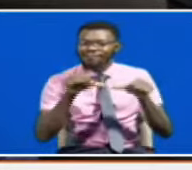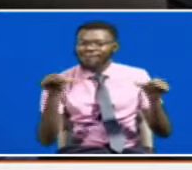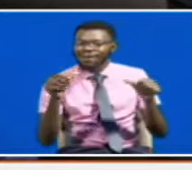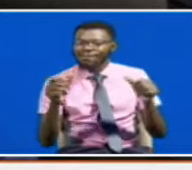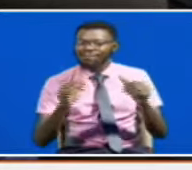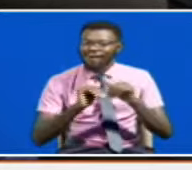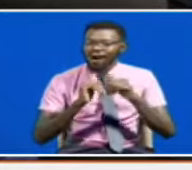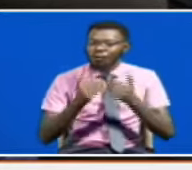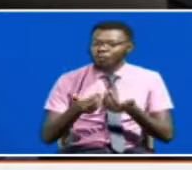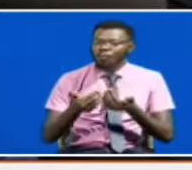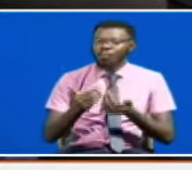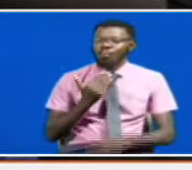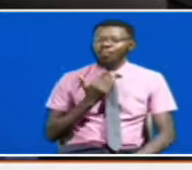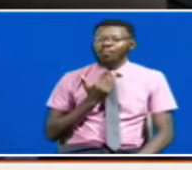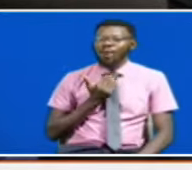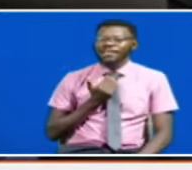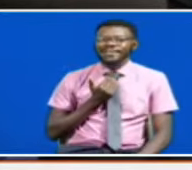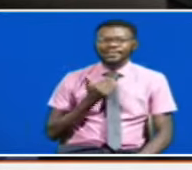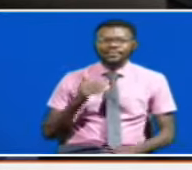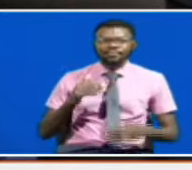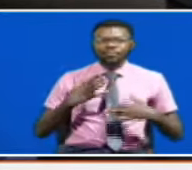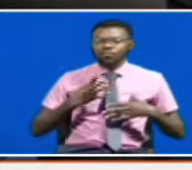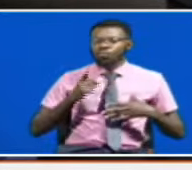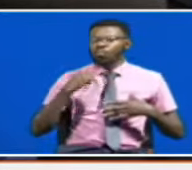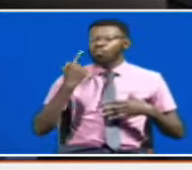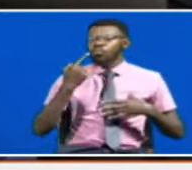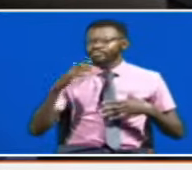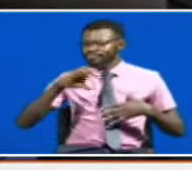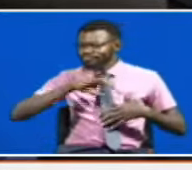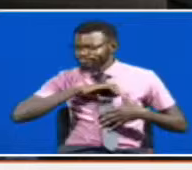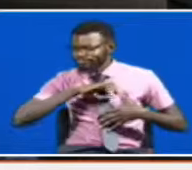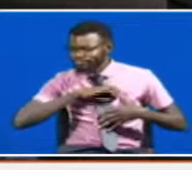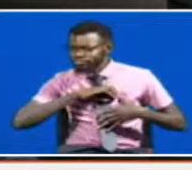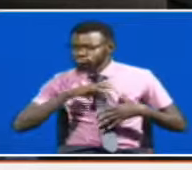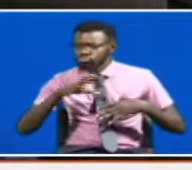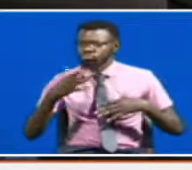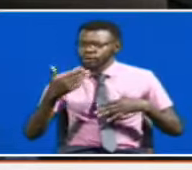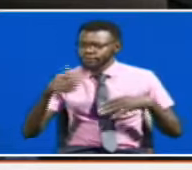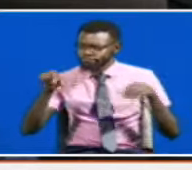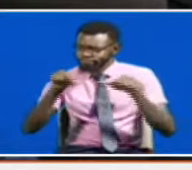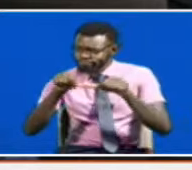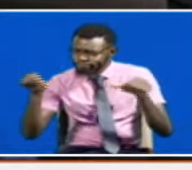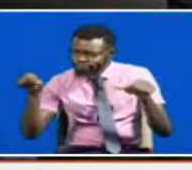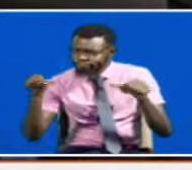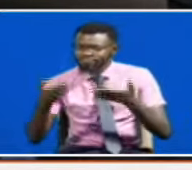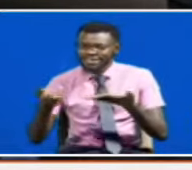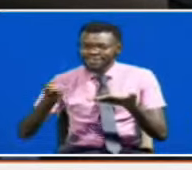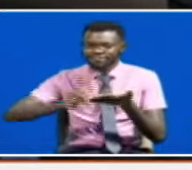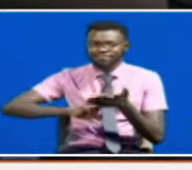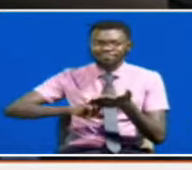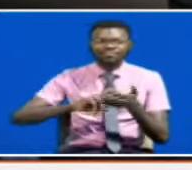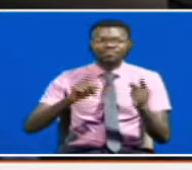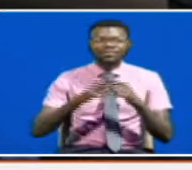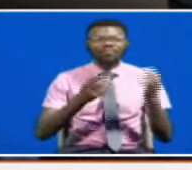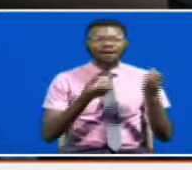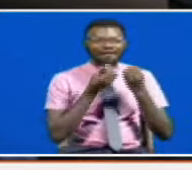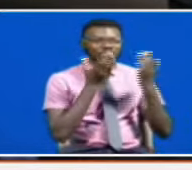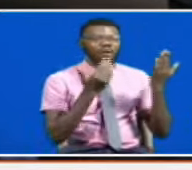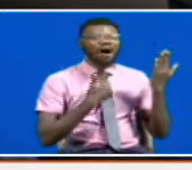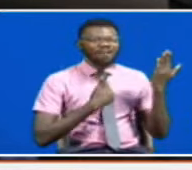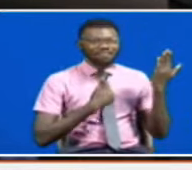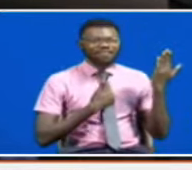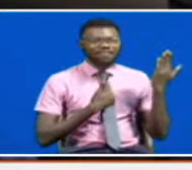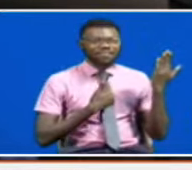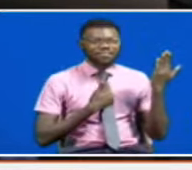owners of trademarks record with us, and we have got a database that